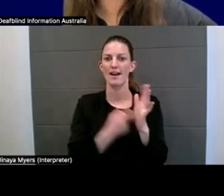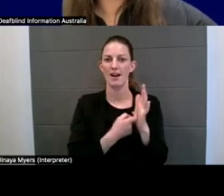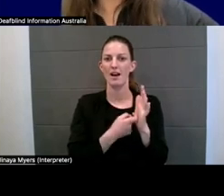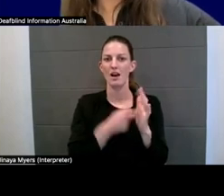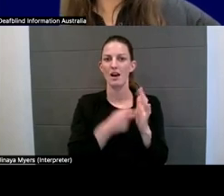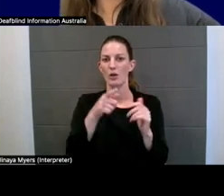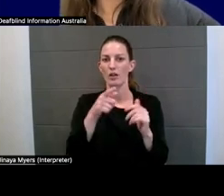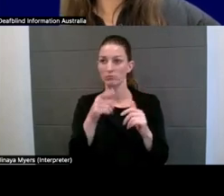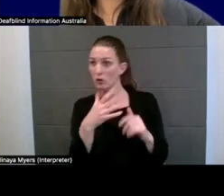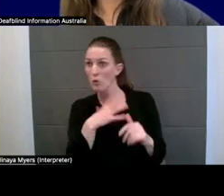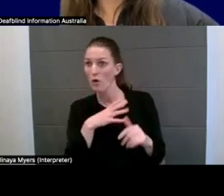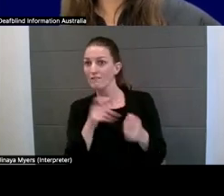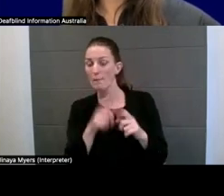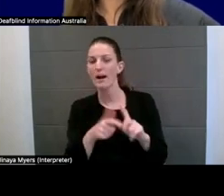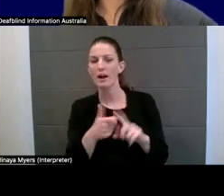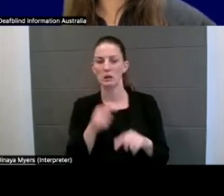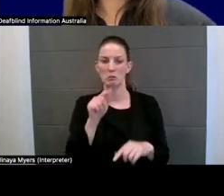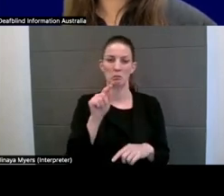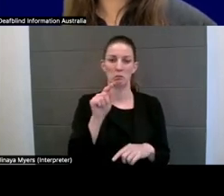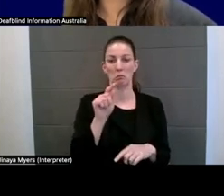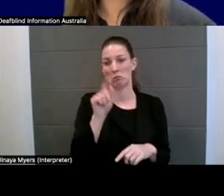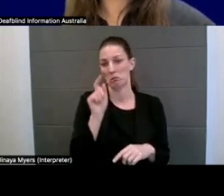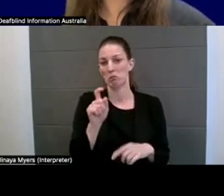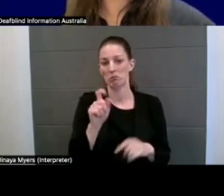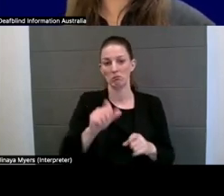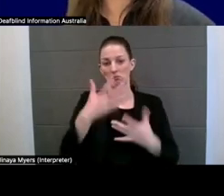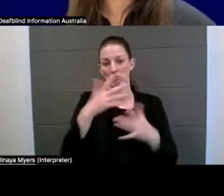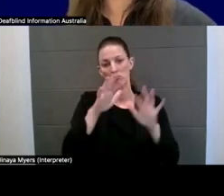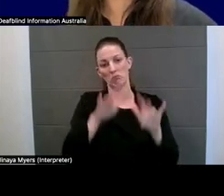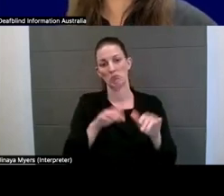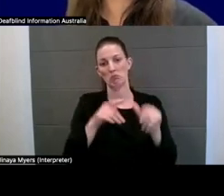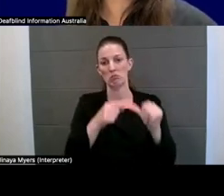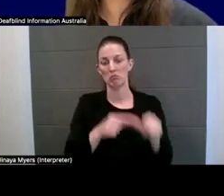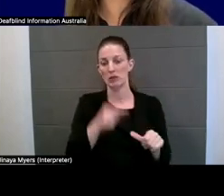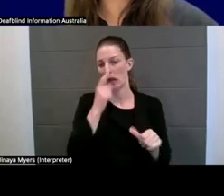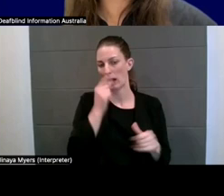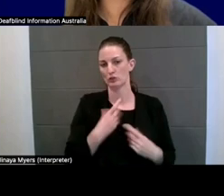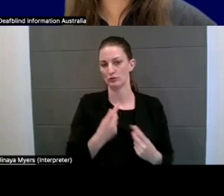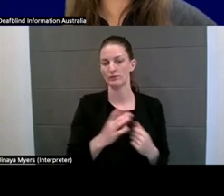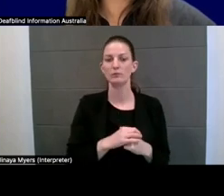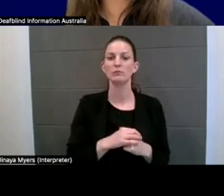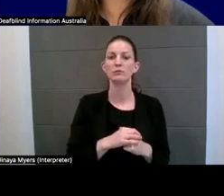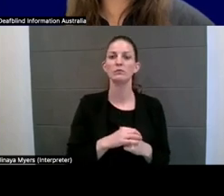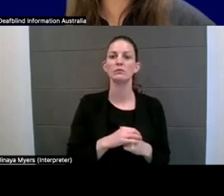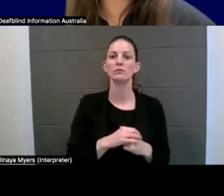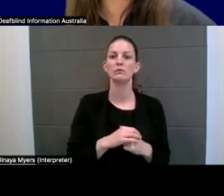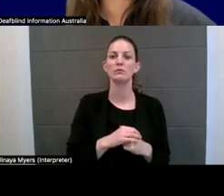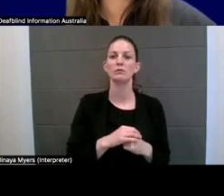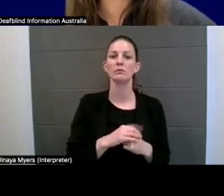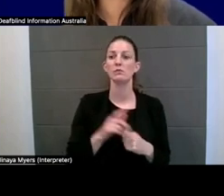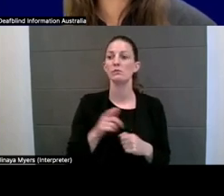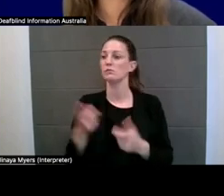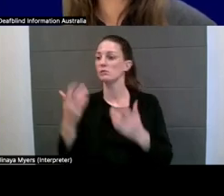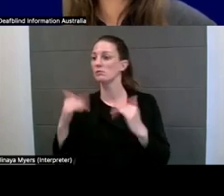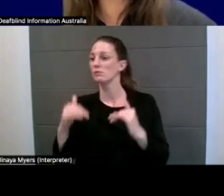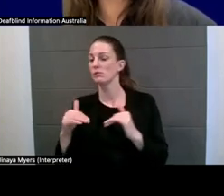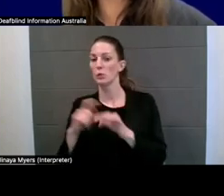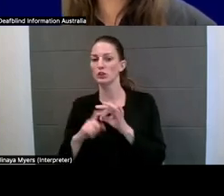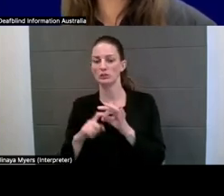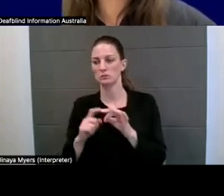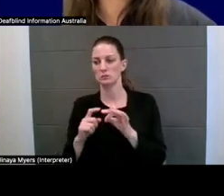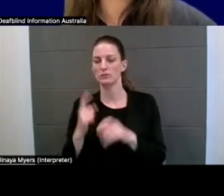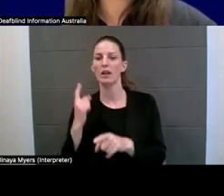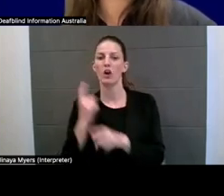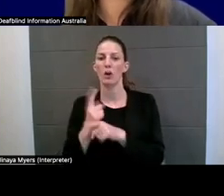well. And our last one is not a question, just a thanks to your reflection, Melanie, lots of ideas. Thank you,